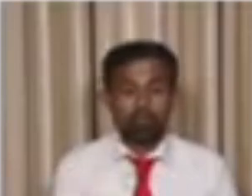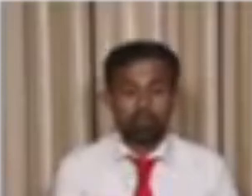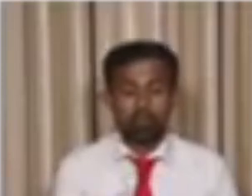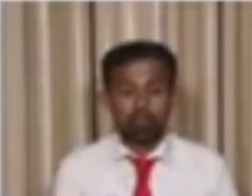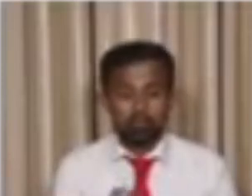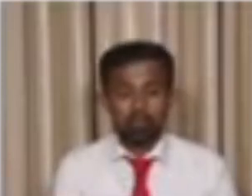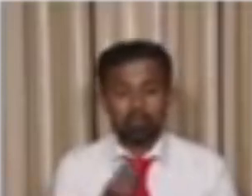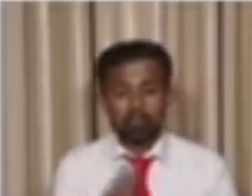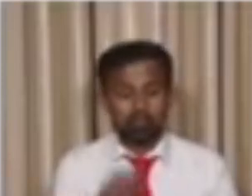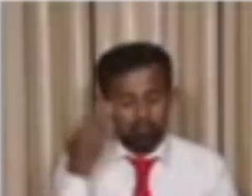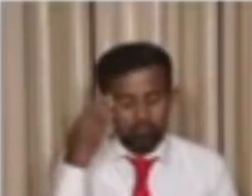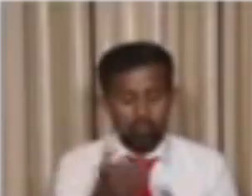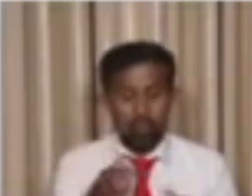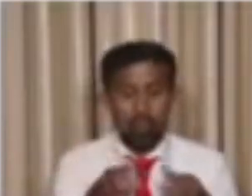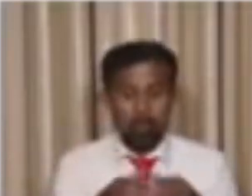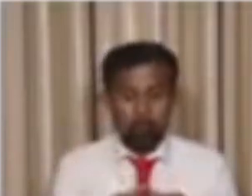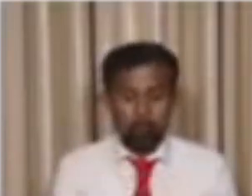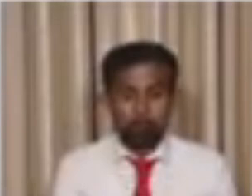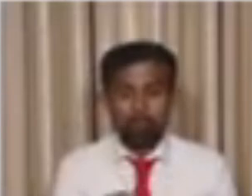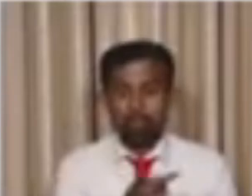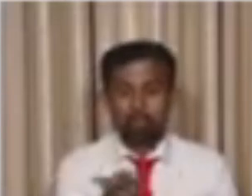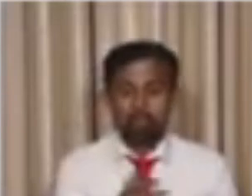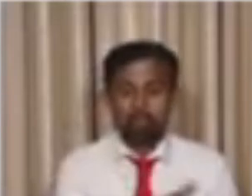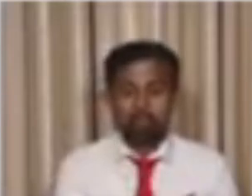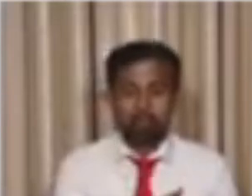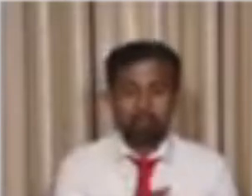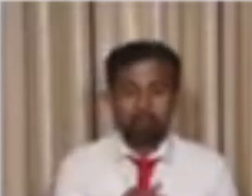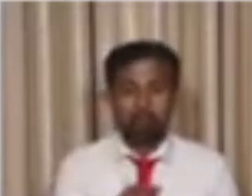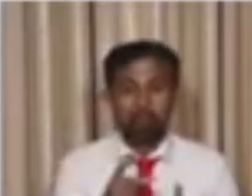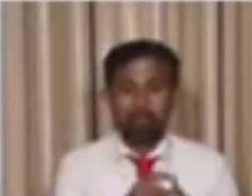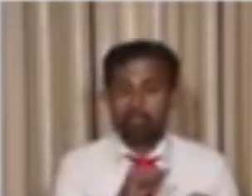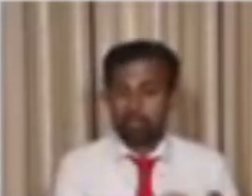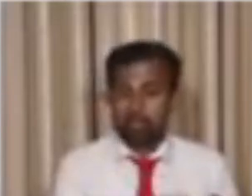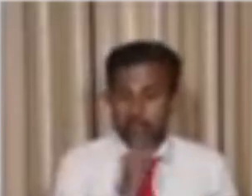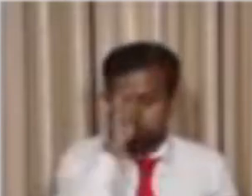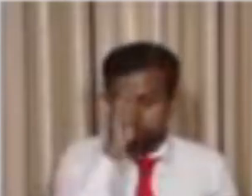Prime Minister D.S. Senanayake wanted to have a multi-ethnic